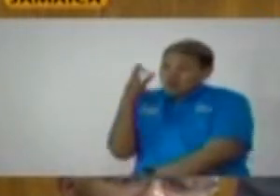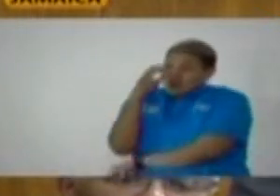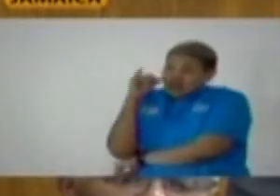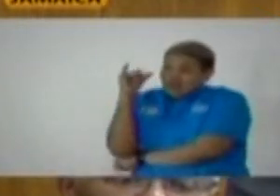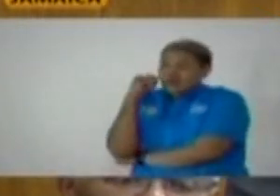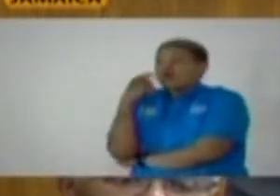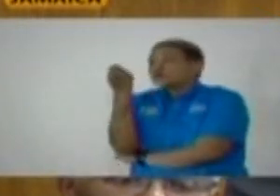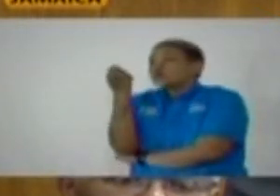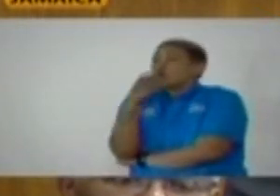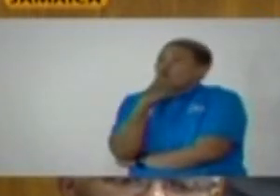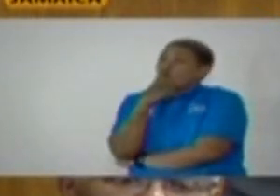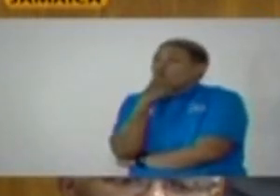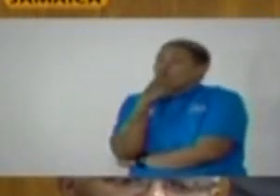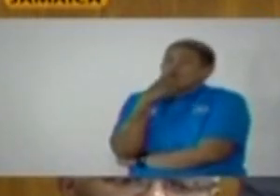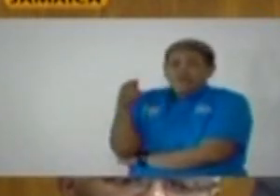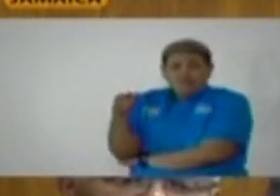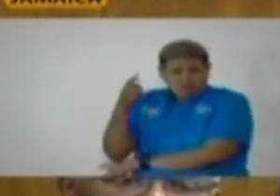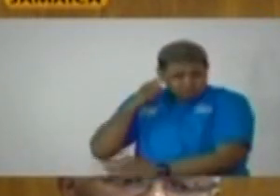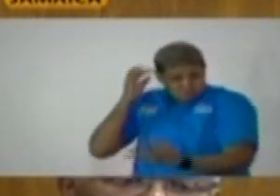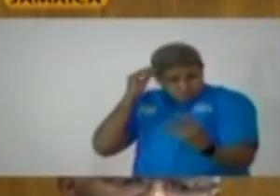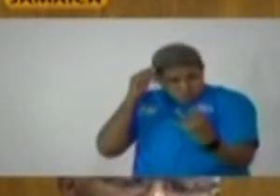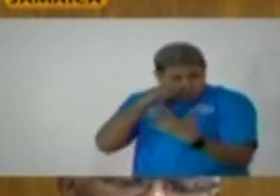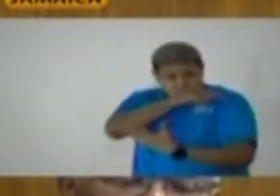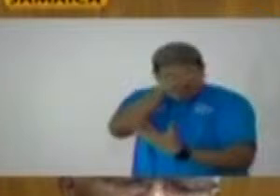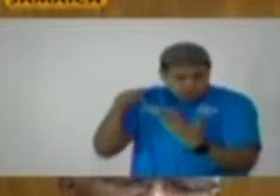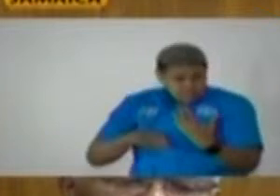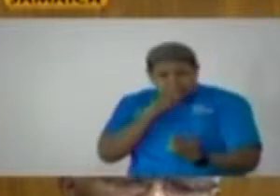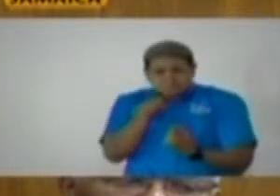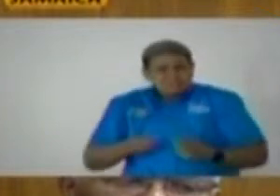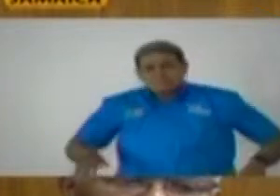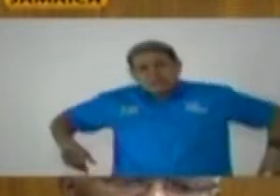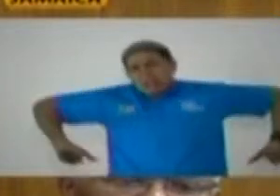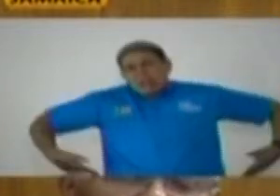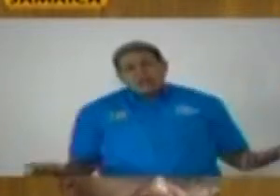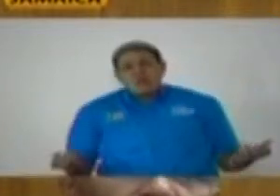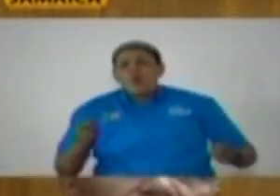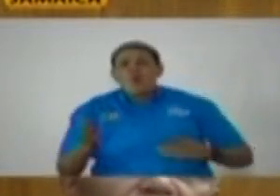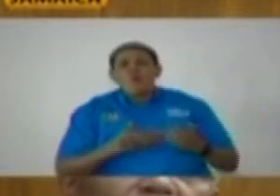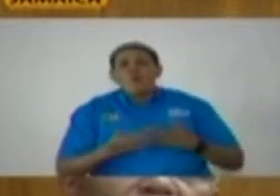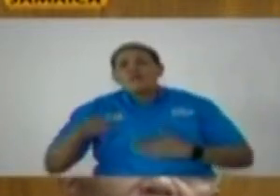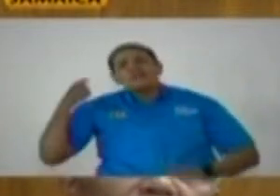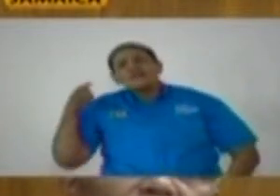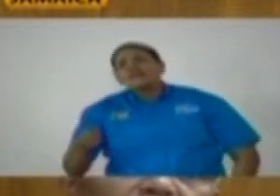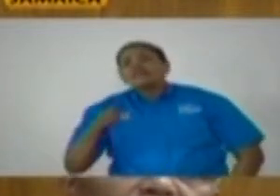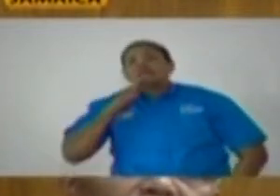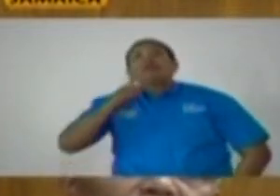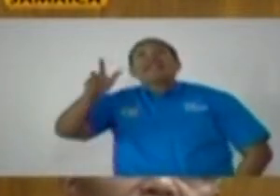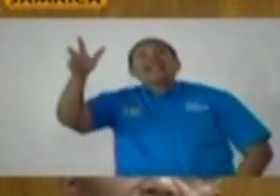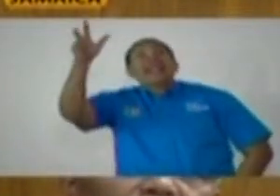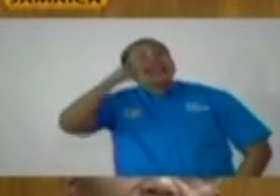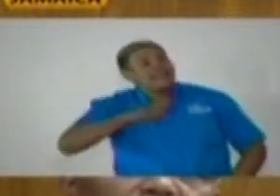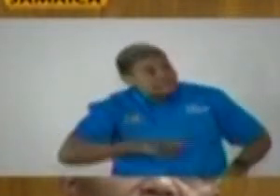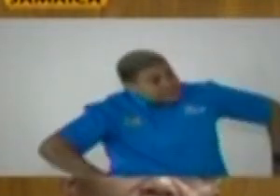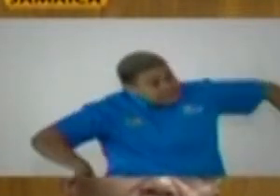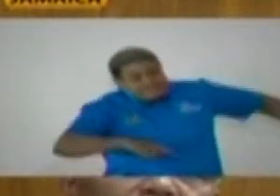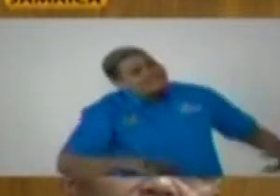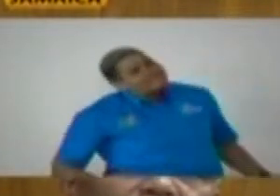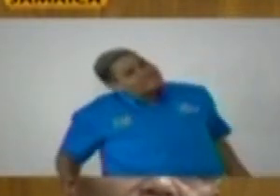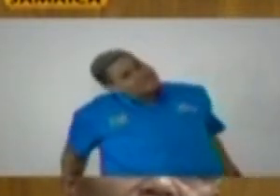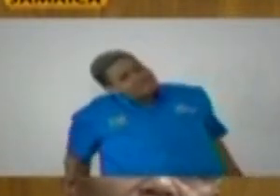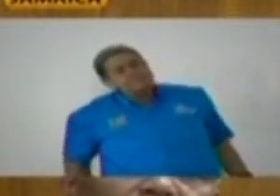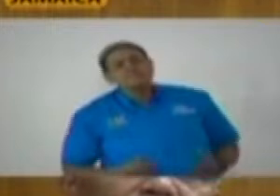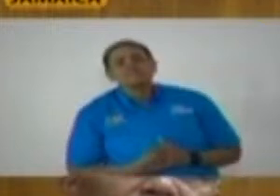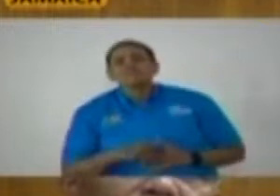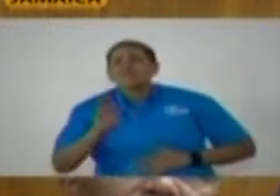from the Finance Minister considers these questions, or whether he is listening to the people.